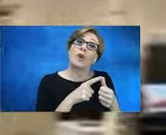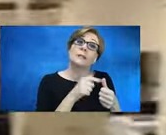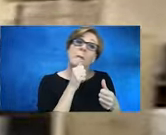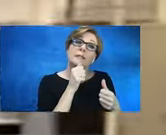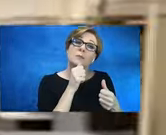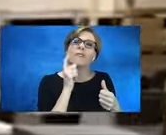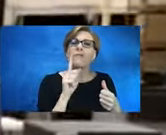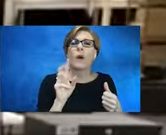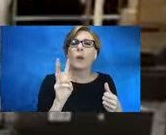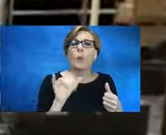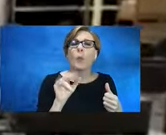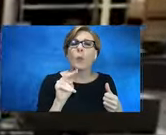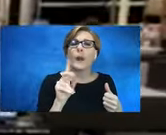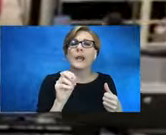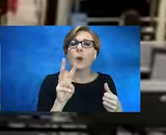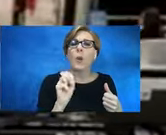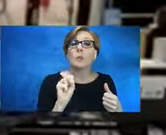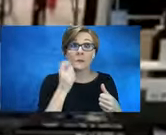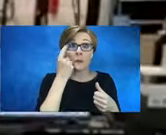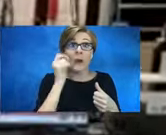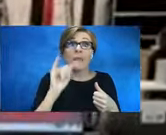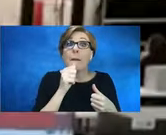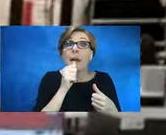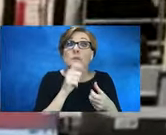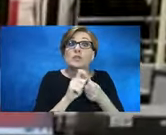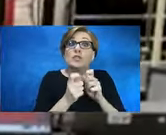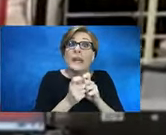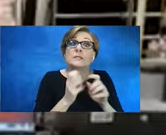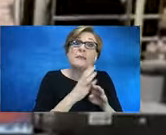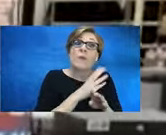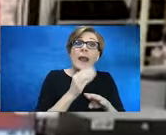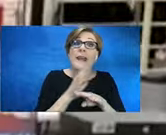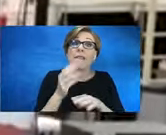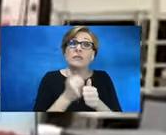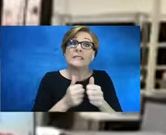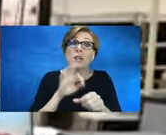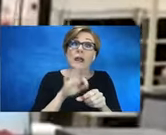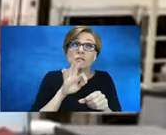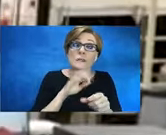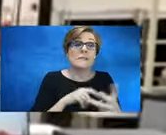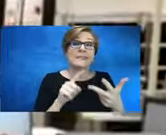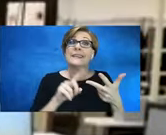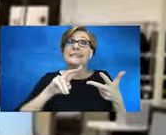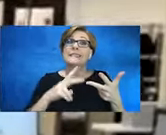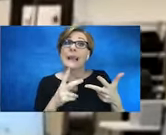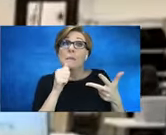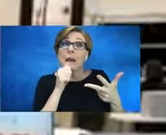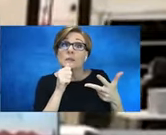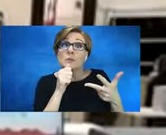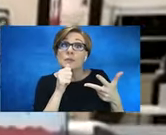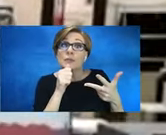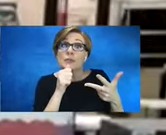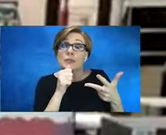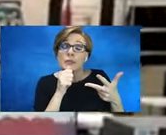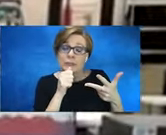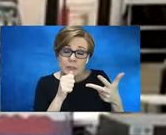system itself. We change this before and after every election. And then also the next password then will be a separate